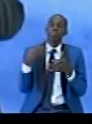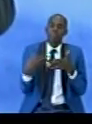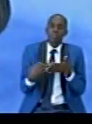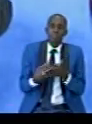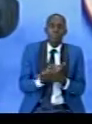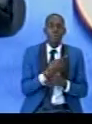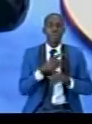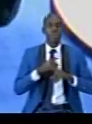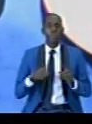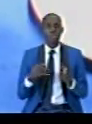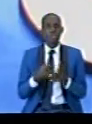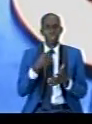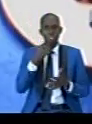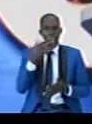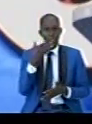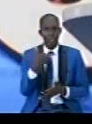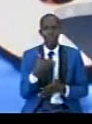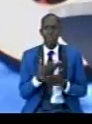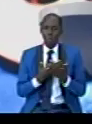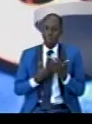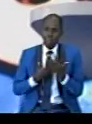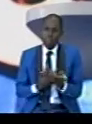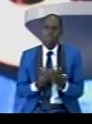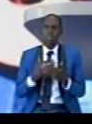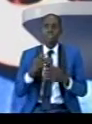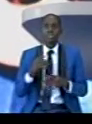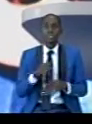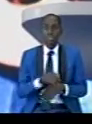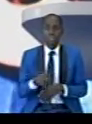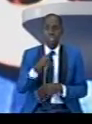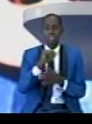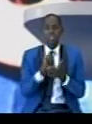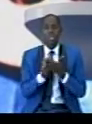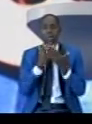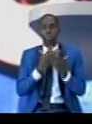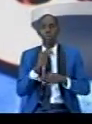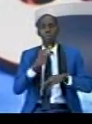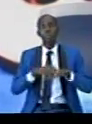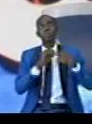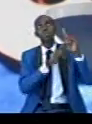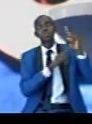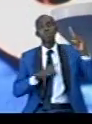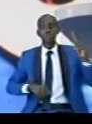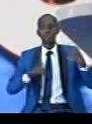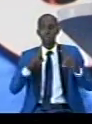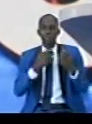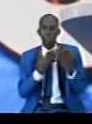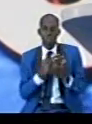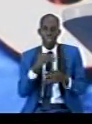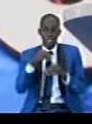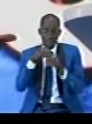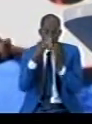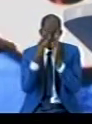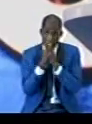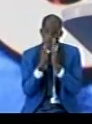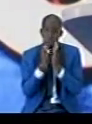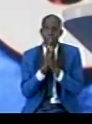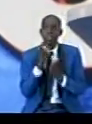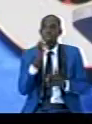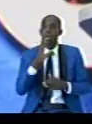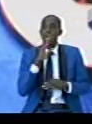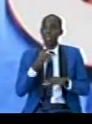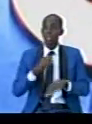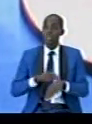it says, but wait, they that wait upon the Lord. You wait in prayer. And there are times you